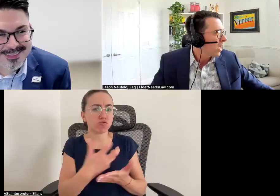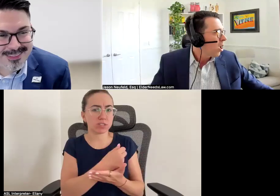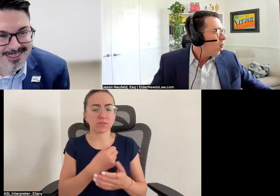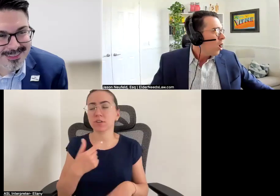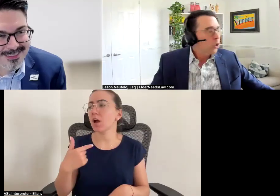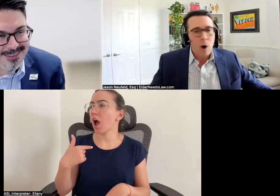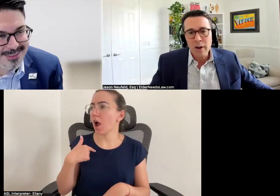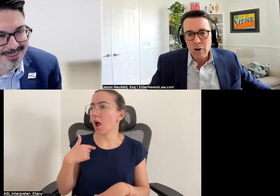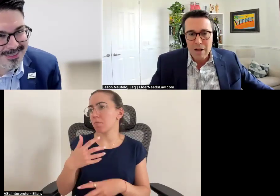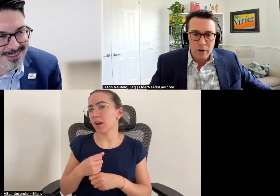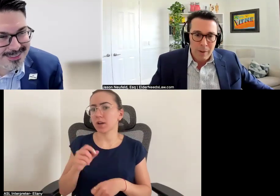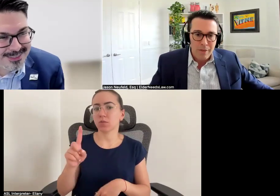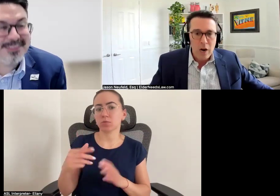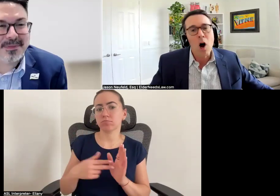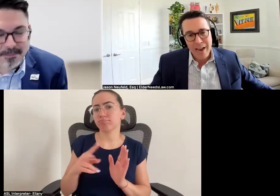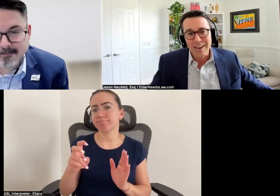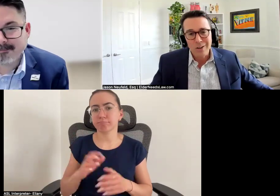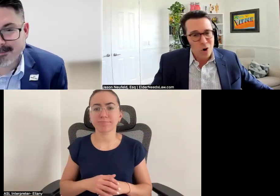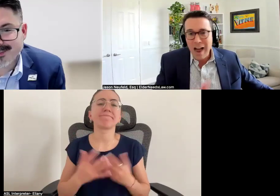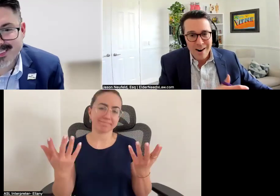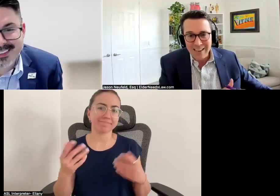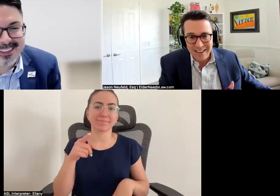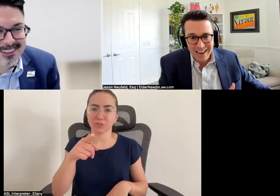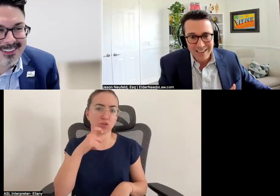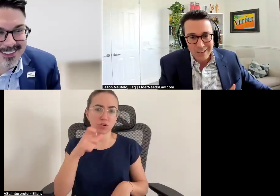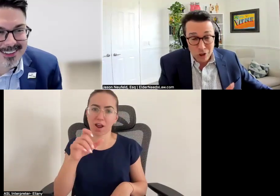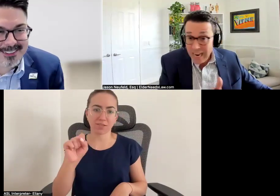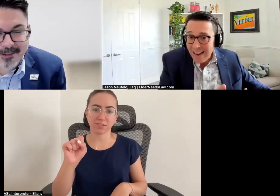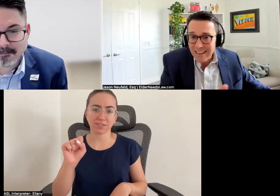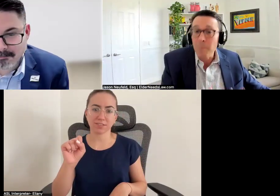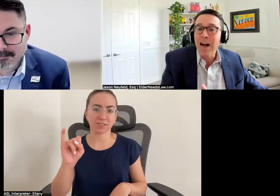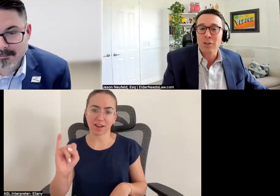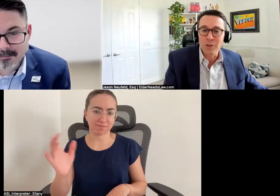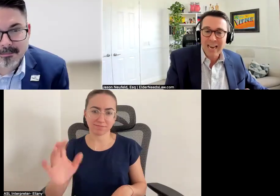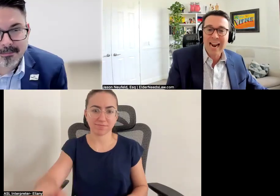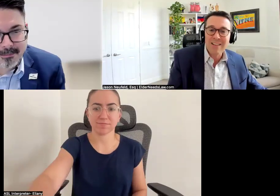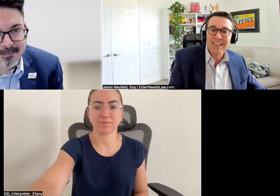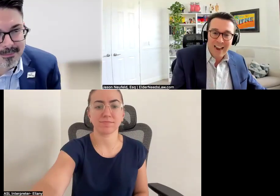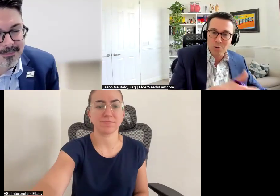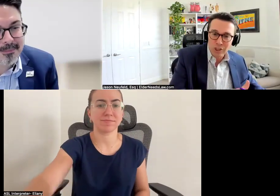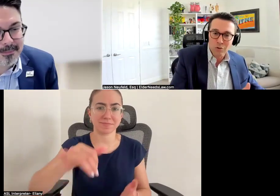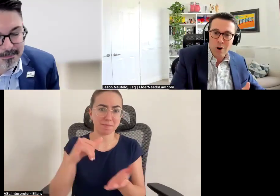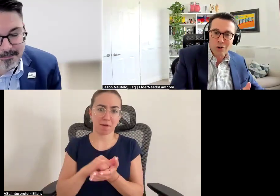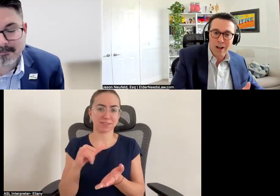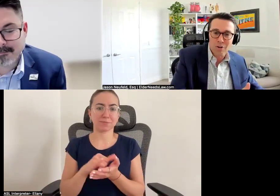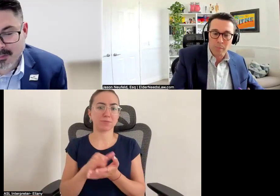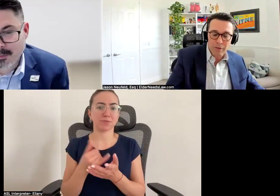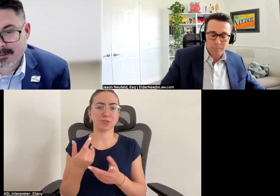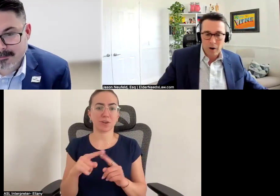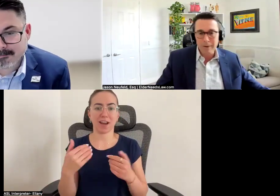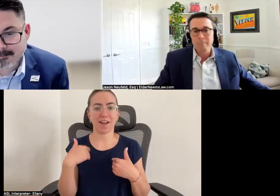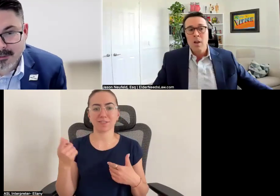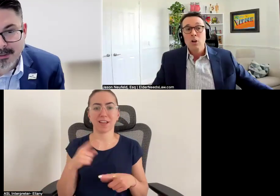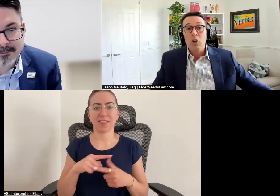receiving $1,200 a month. I go, okay, you're not on SSI, but you can't. That's impossible. You can't have SSI and receive $1,200 a month.